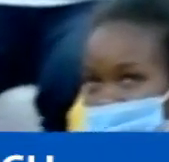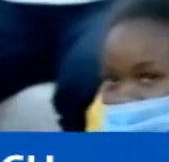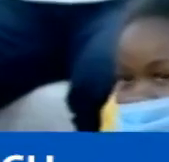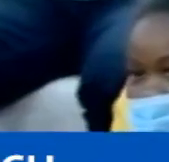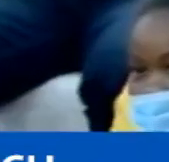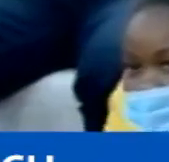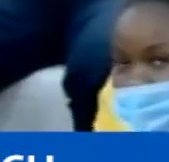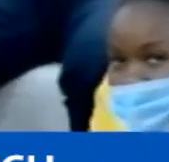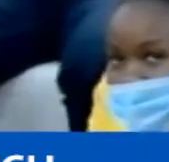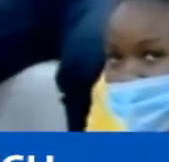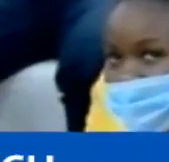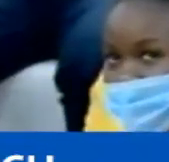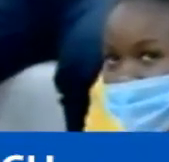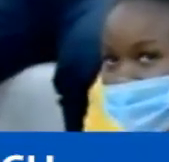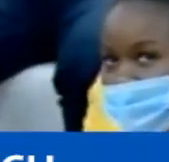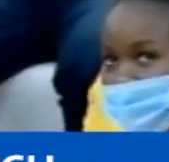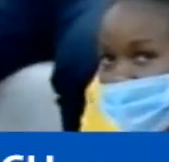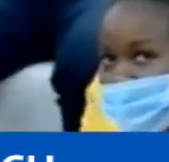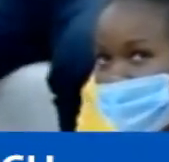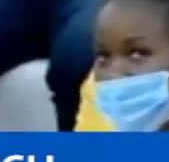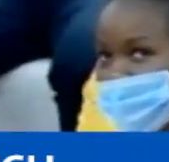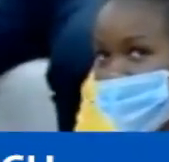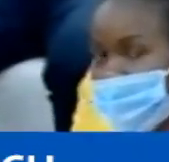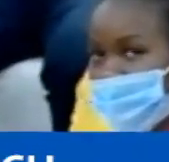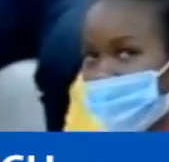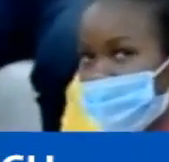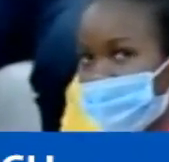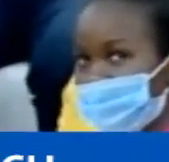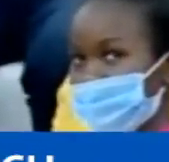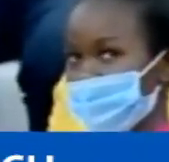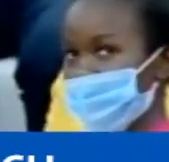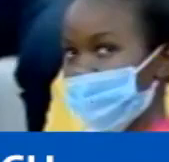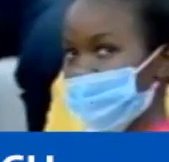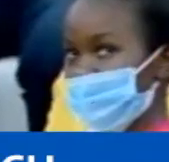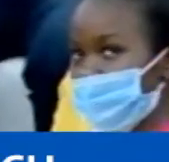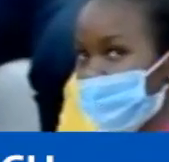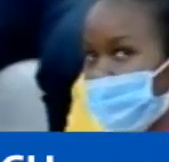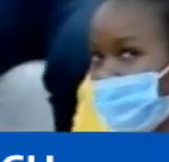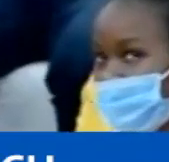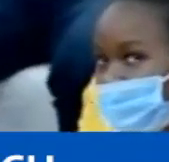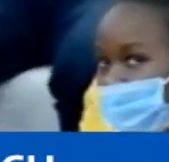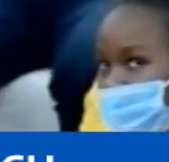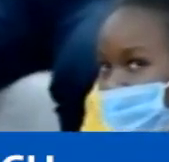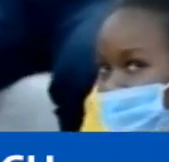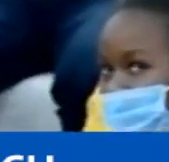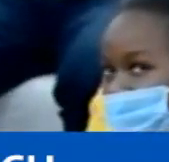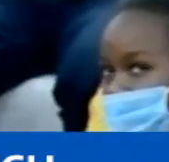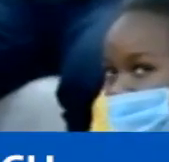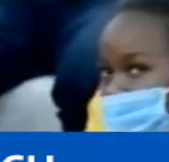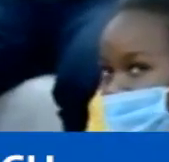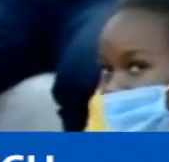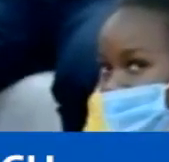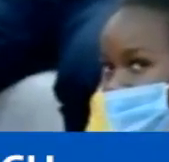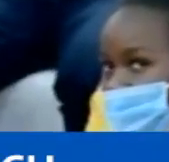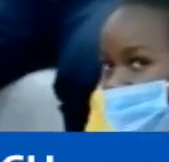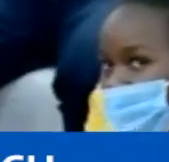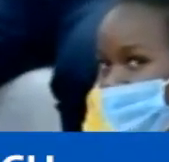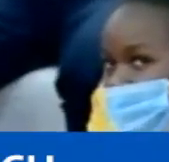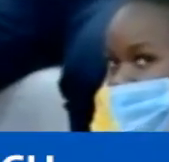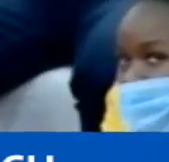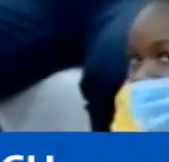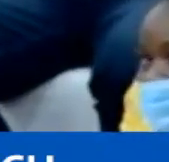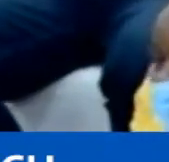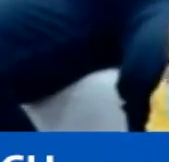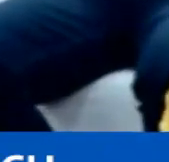way. There's no president that has appointed youth cabinet in this country like you have